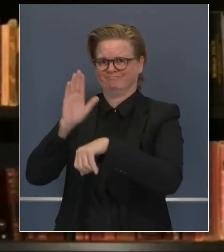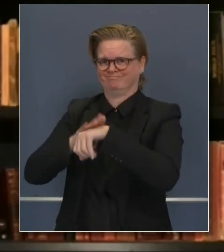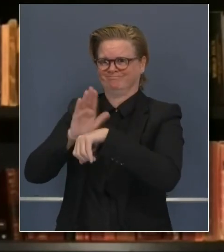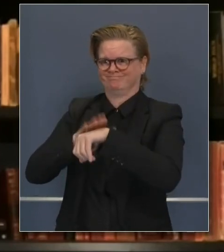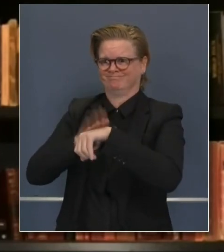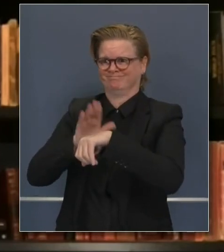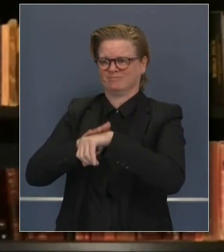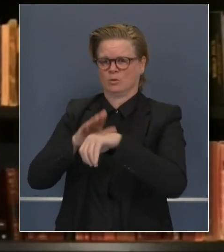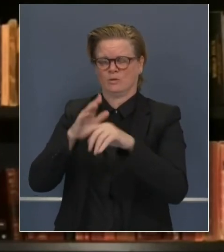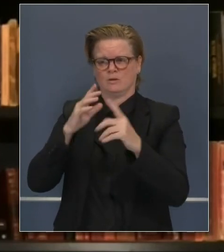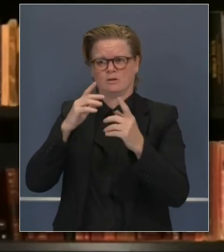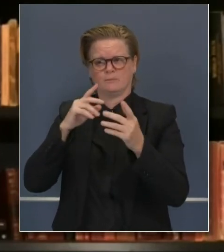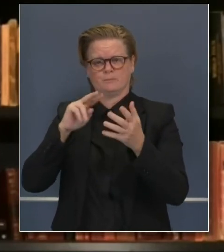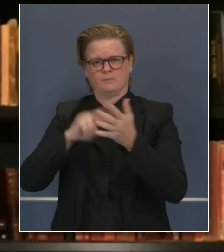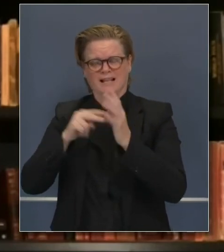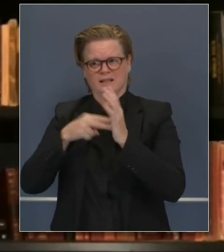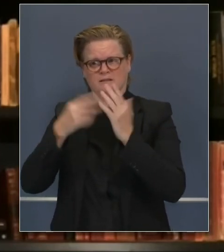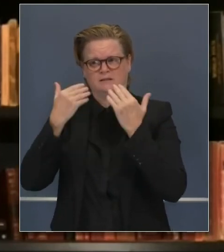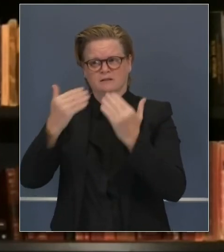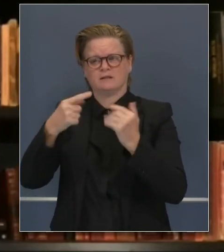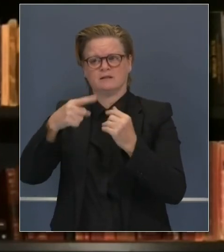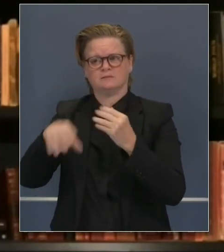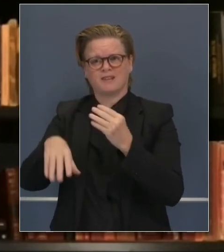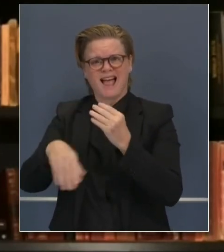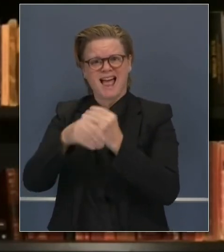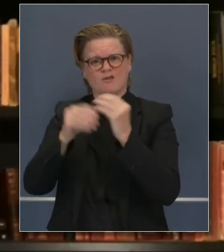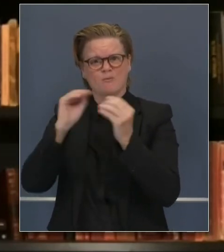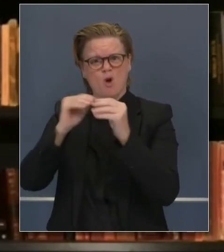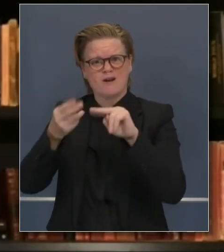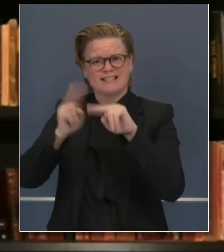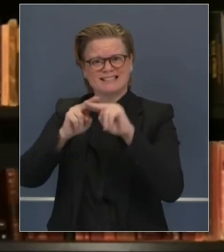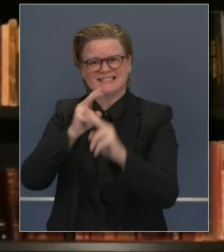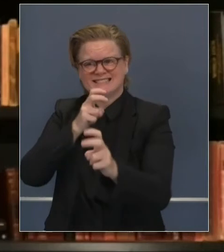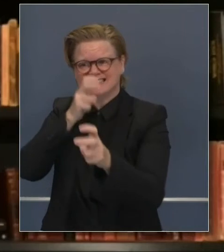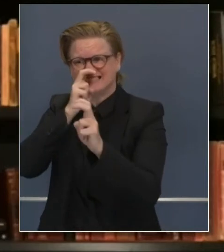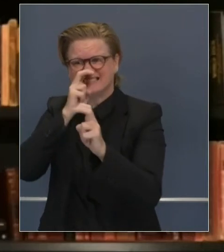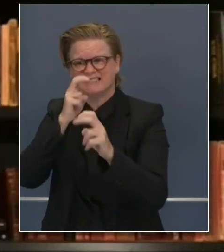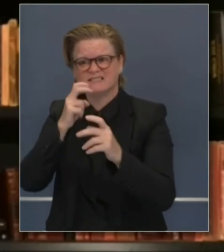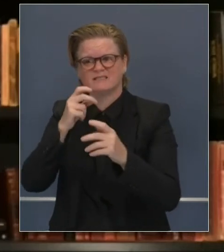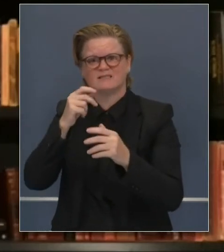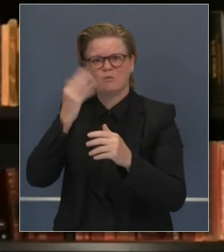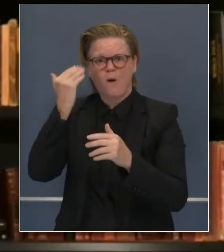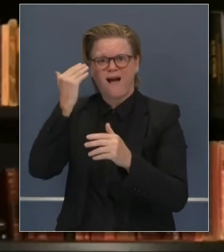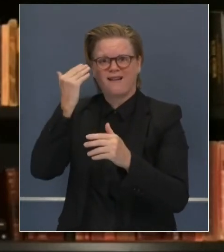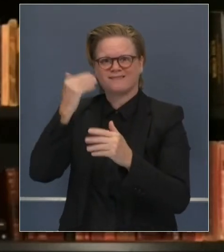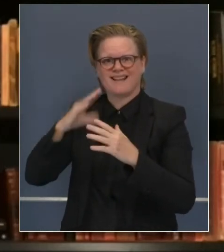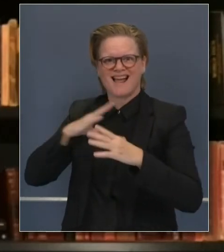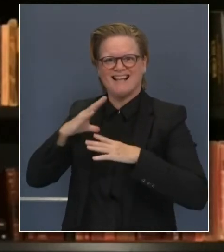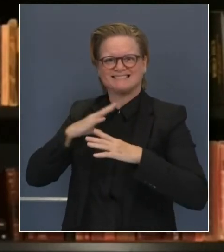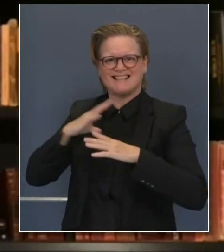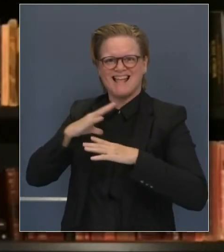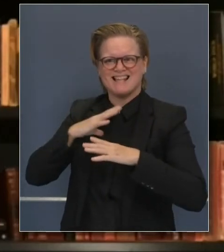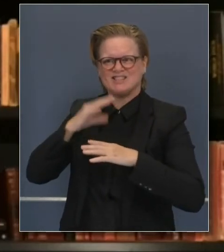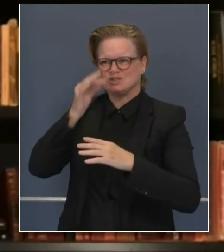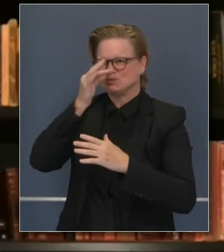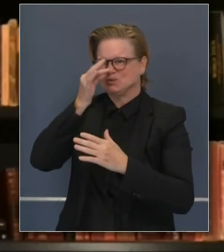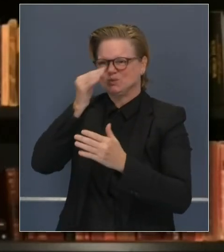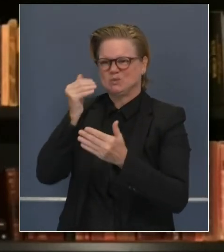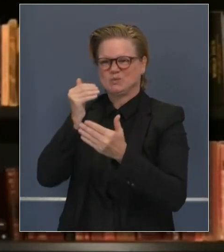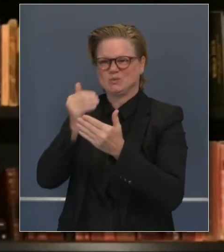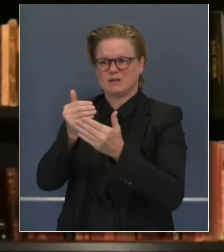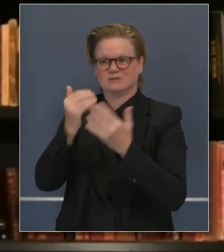that, given that the holidays are coming up. And I know you're really just leaving it up to the public to make the decision to